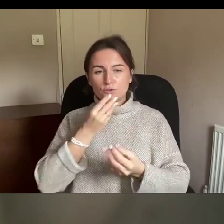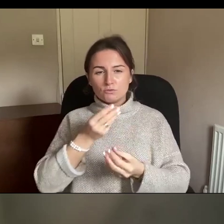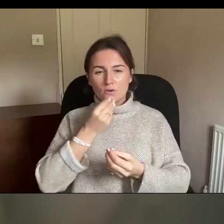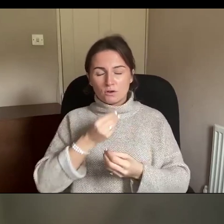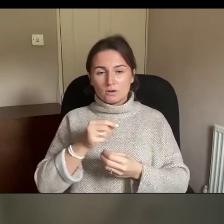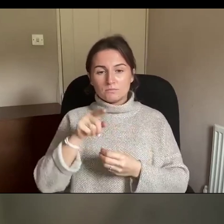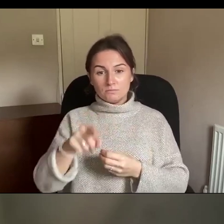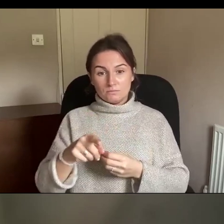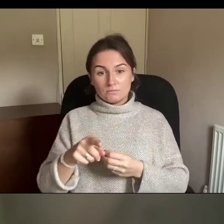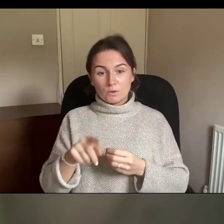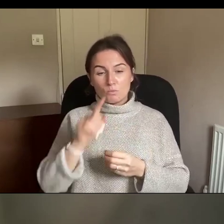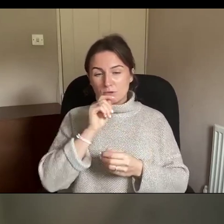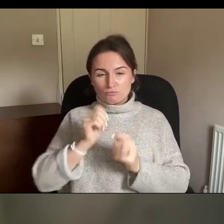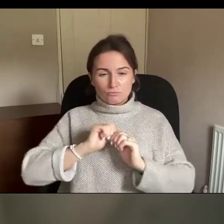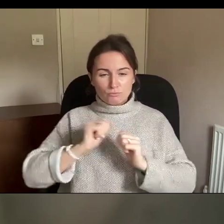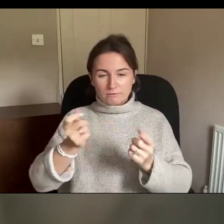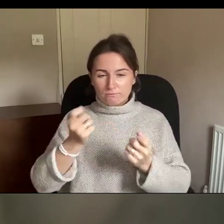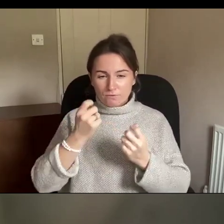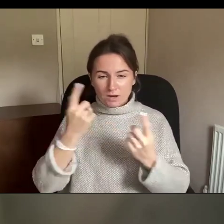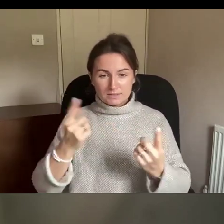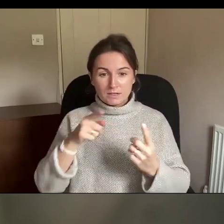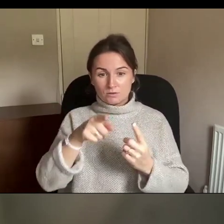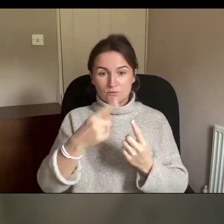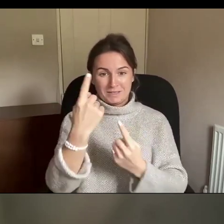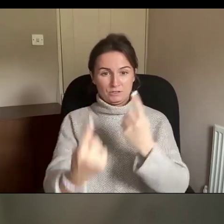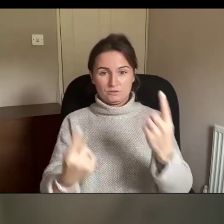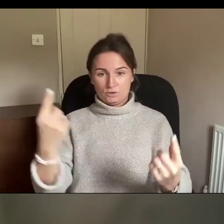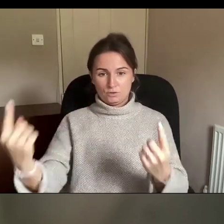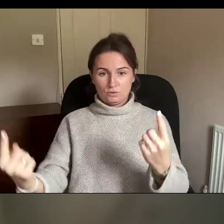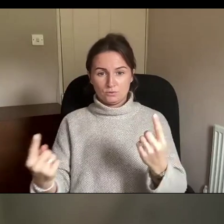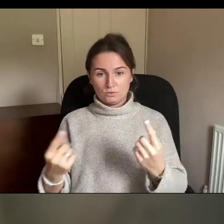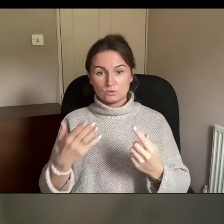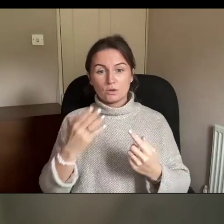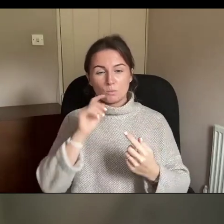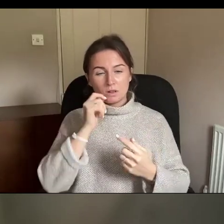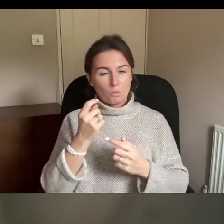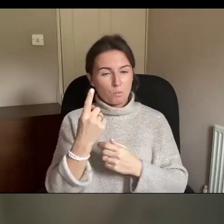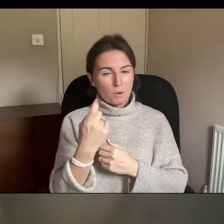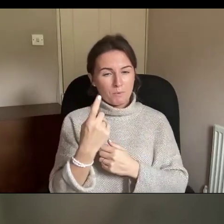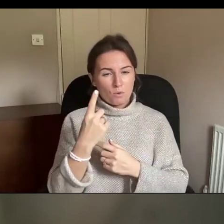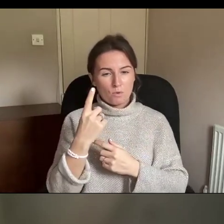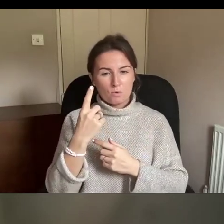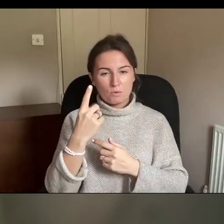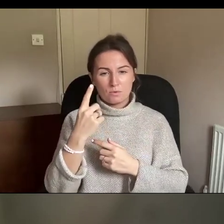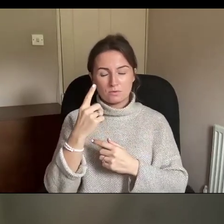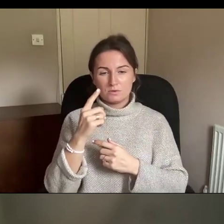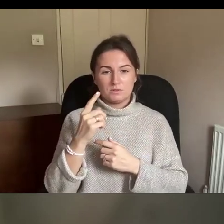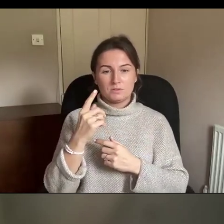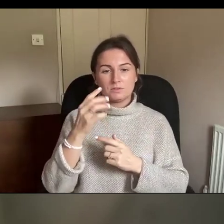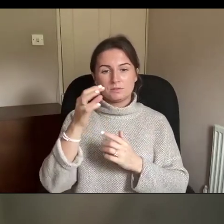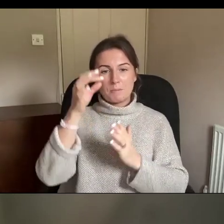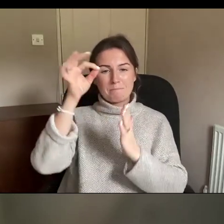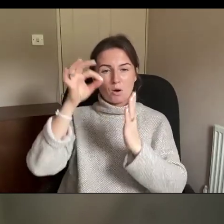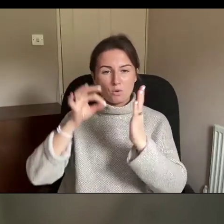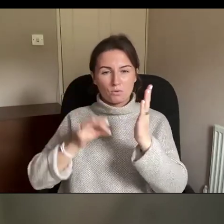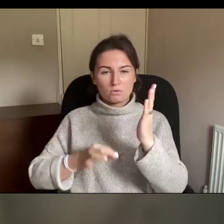as well to find out a little bit more from each of you. So I'm going to put up one last poll, very, very short, should take no more